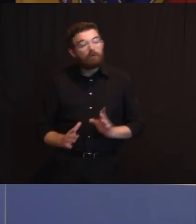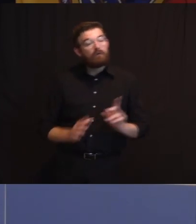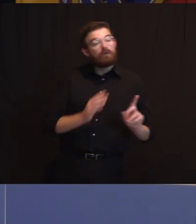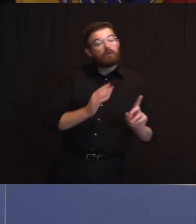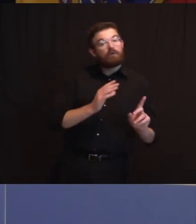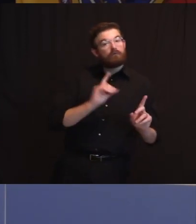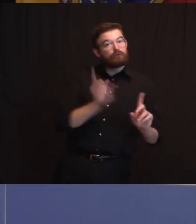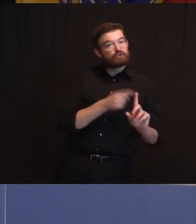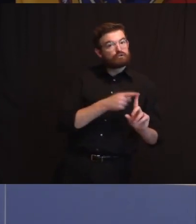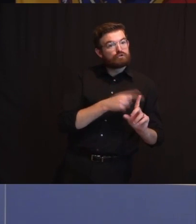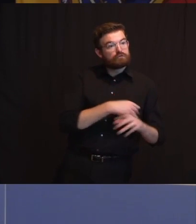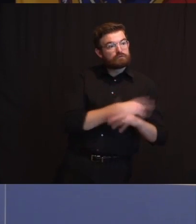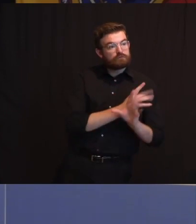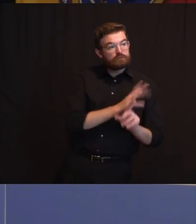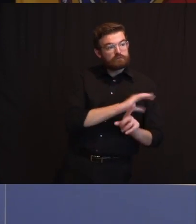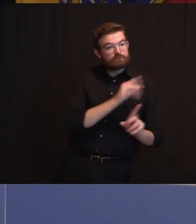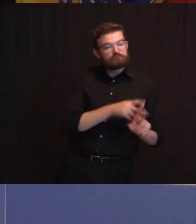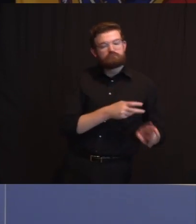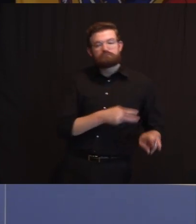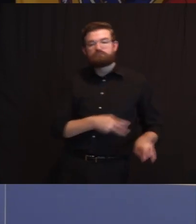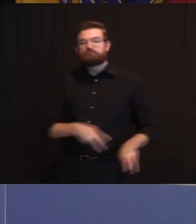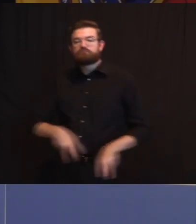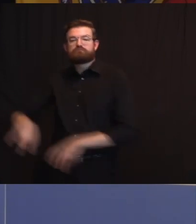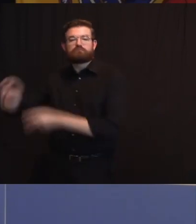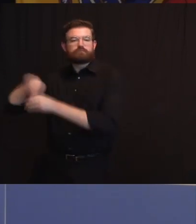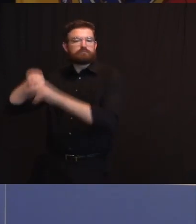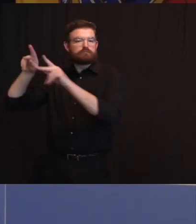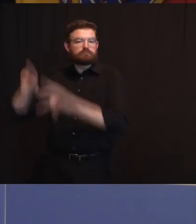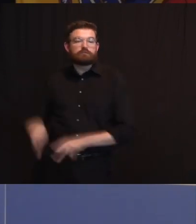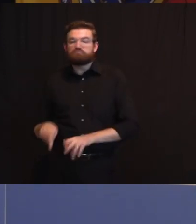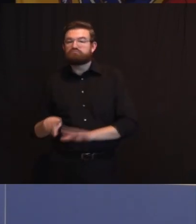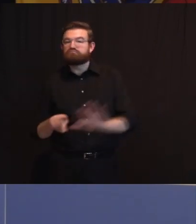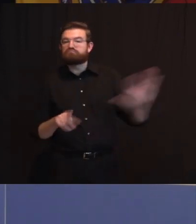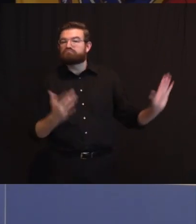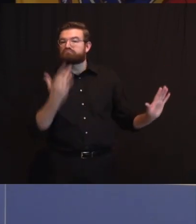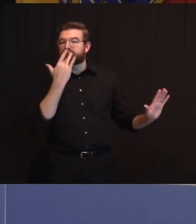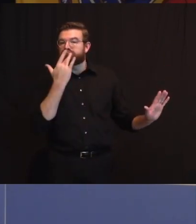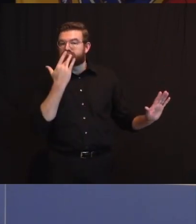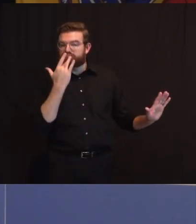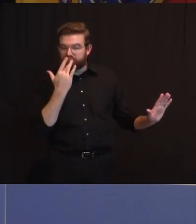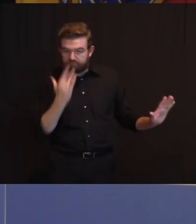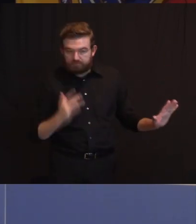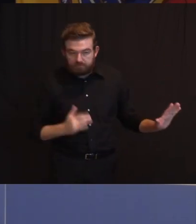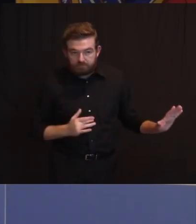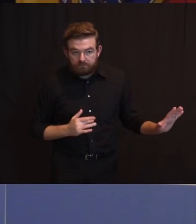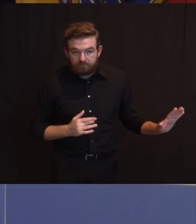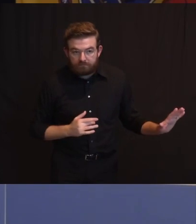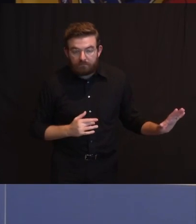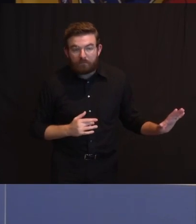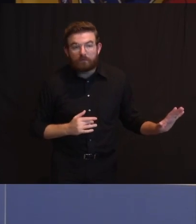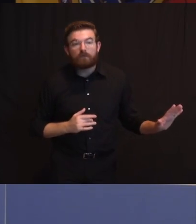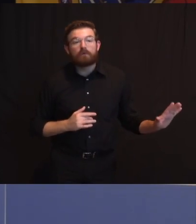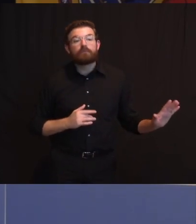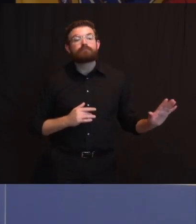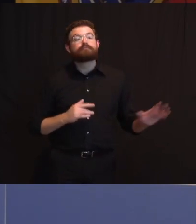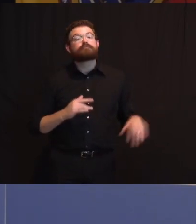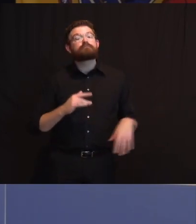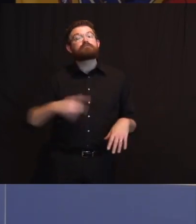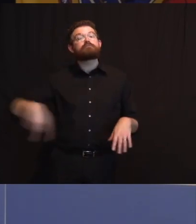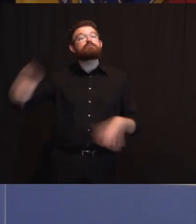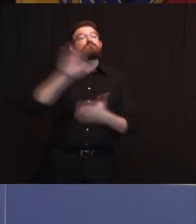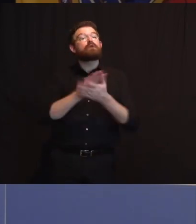services. School districts must also communicate clearly and frequently with families in their home language about the